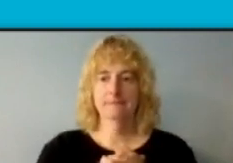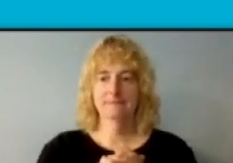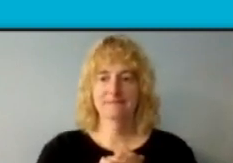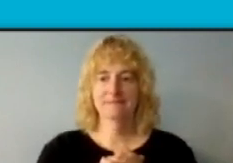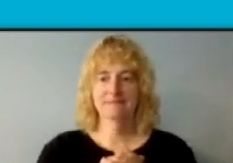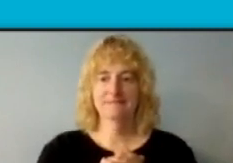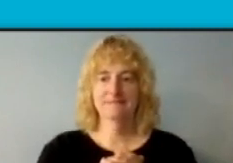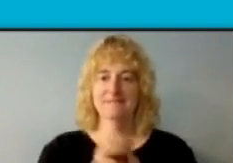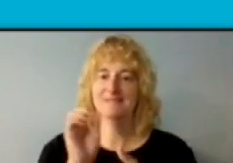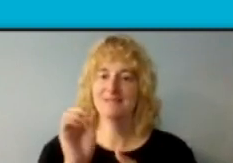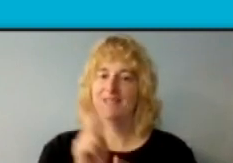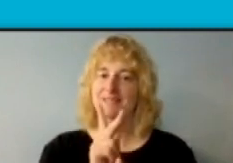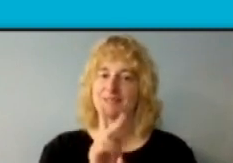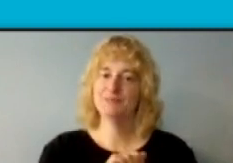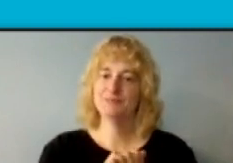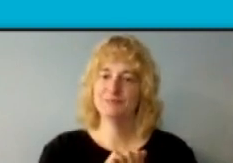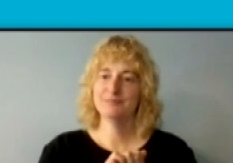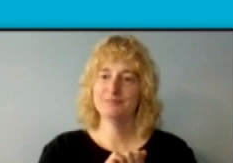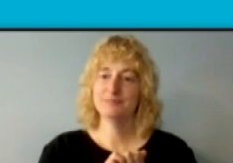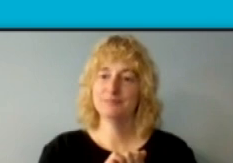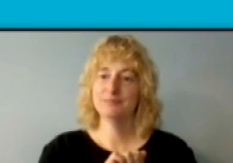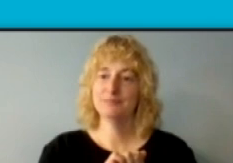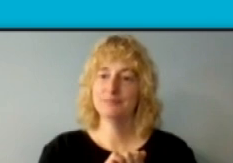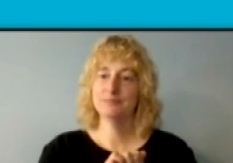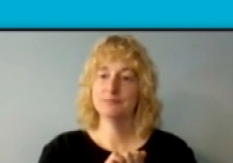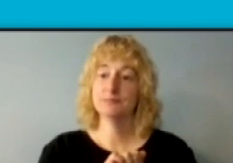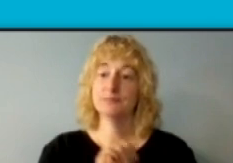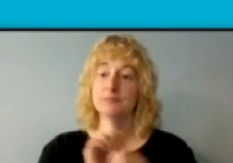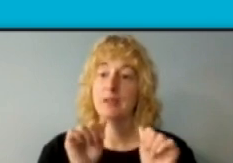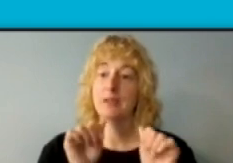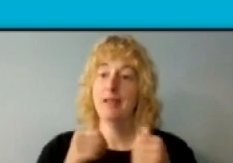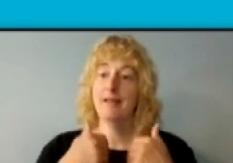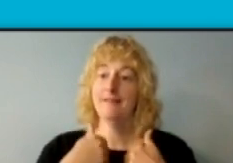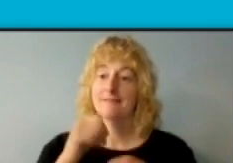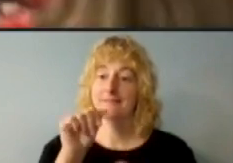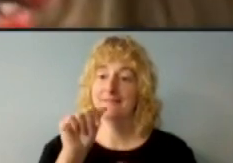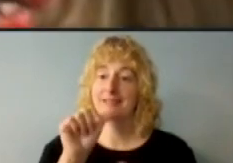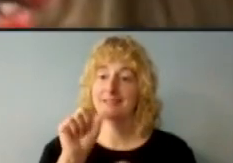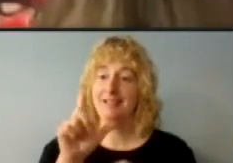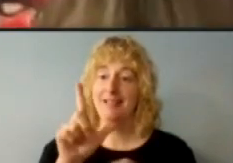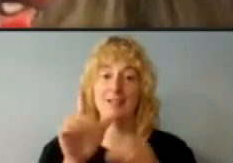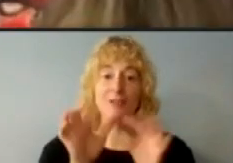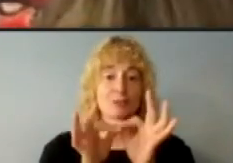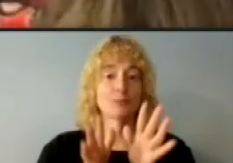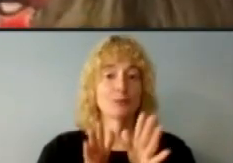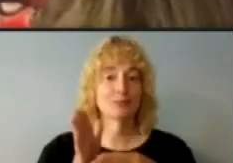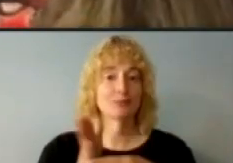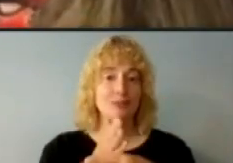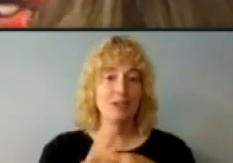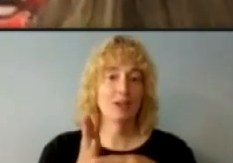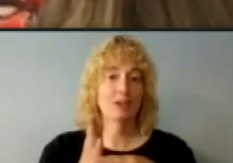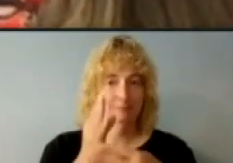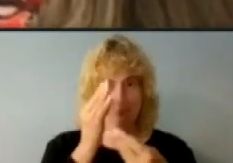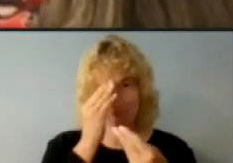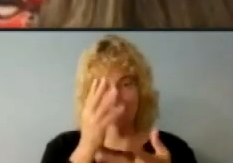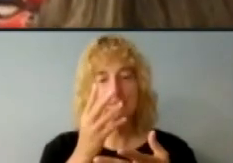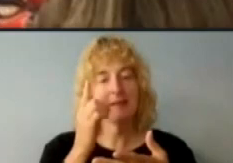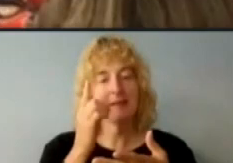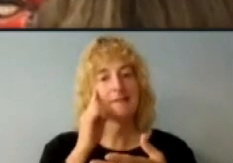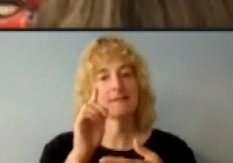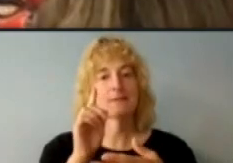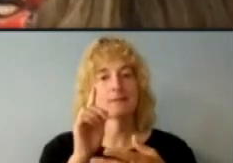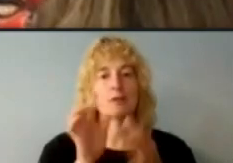Okay. Can we have our ASL interpreters share the information for